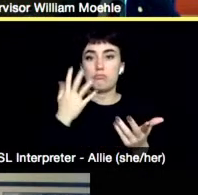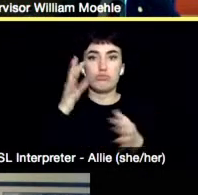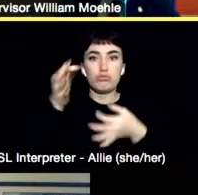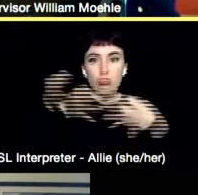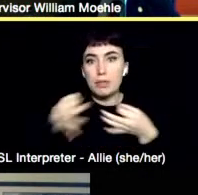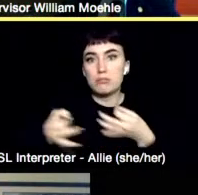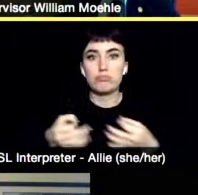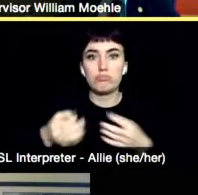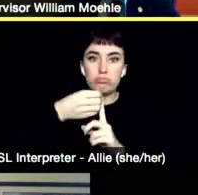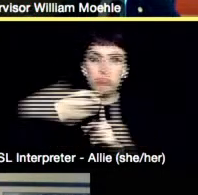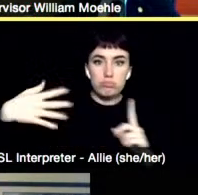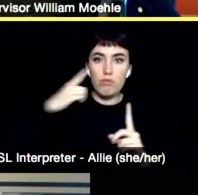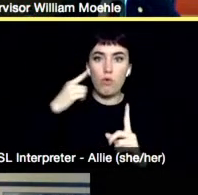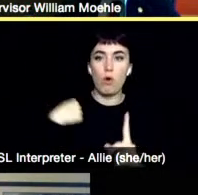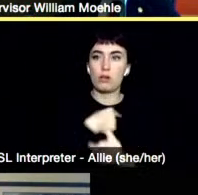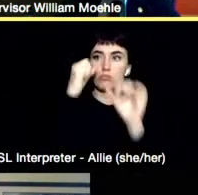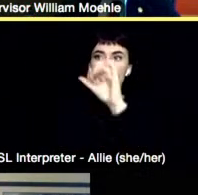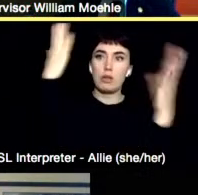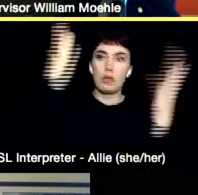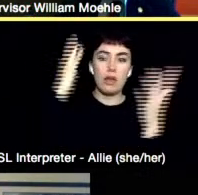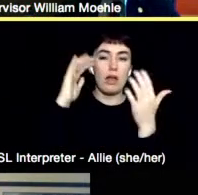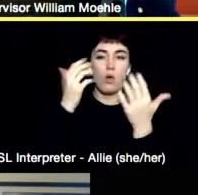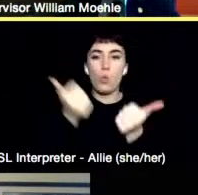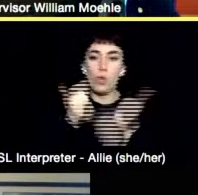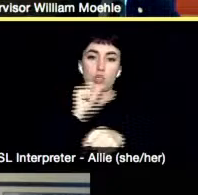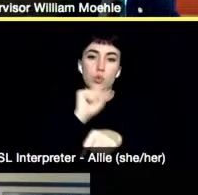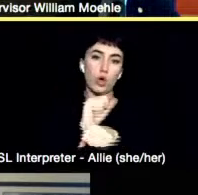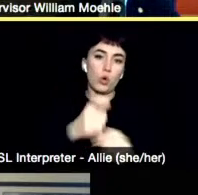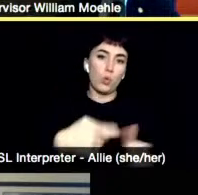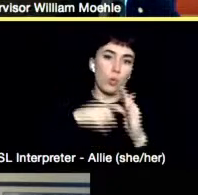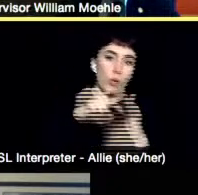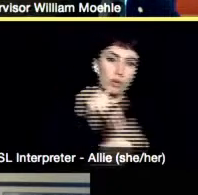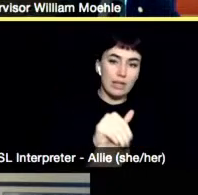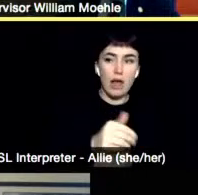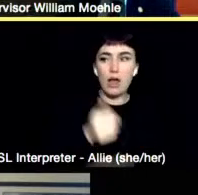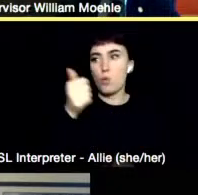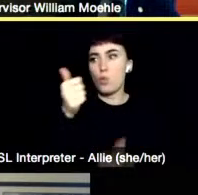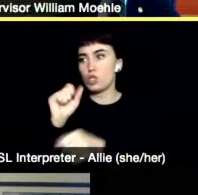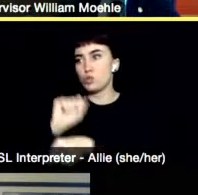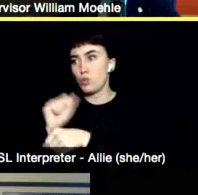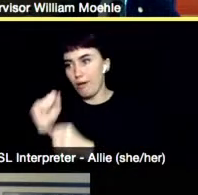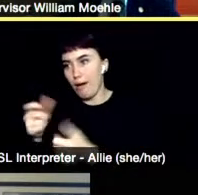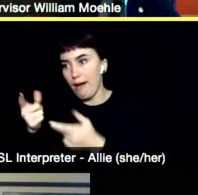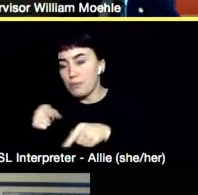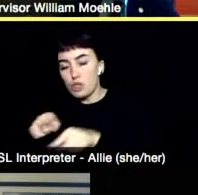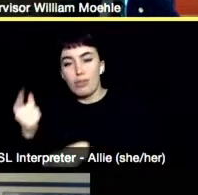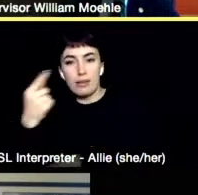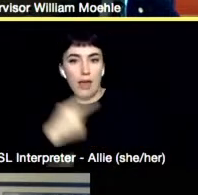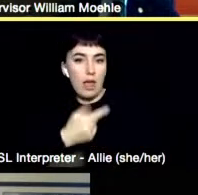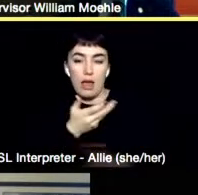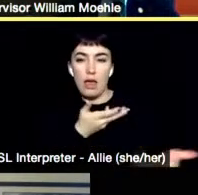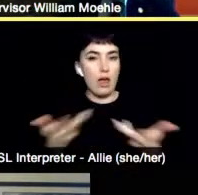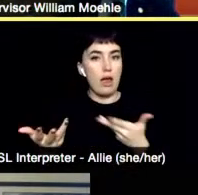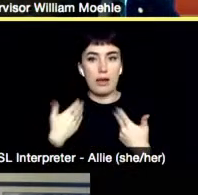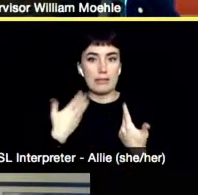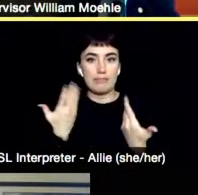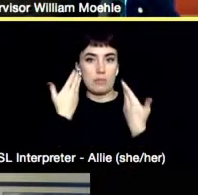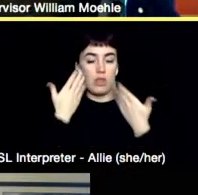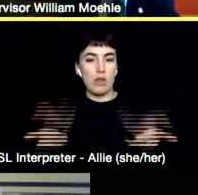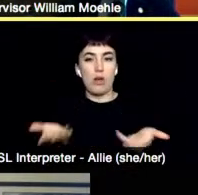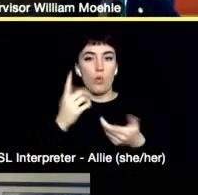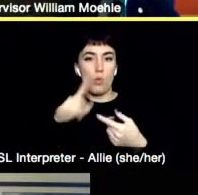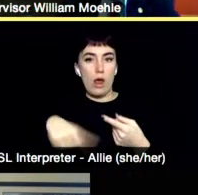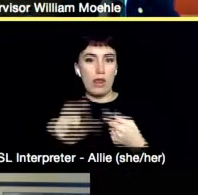describing for us the nature of which work will require night work and when that'll